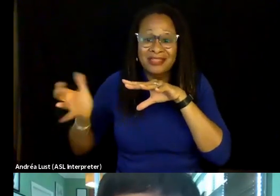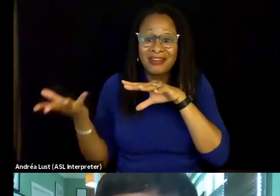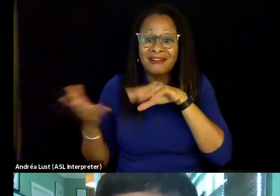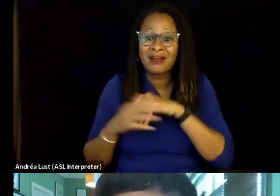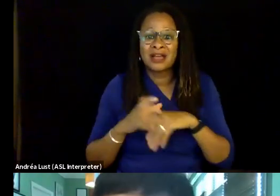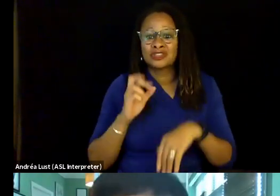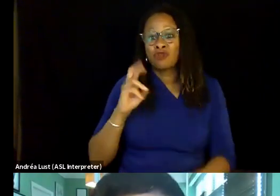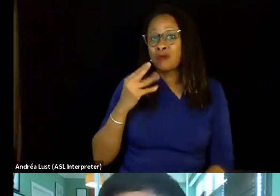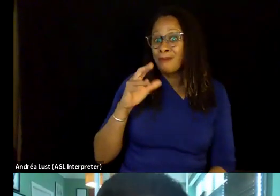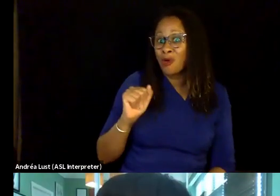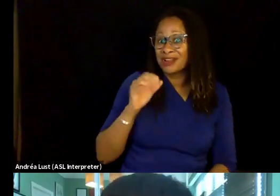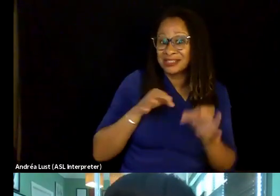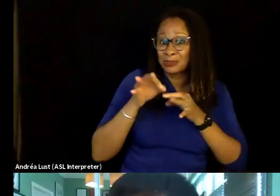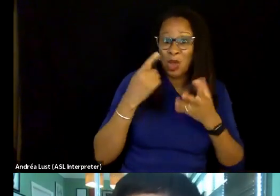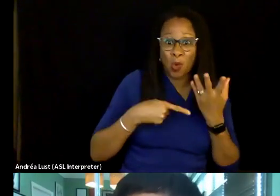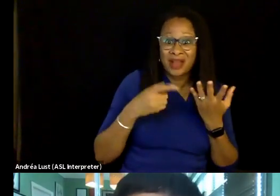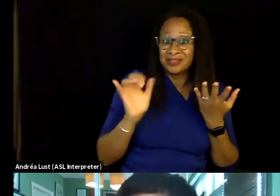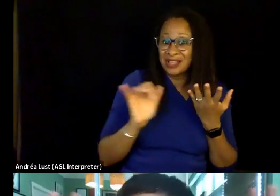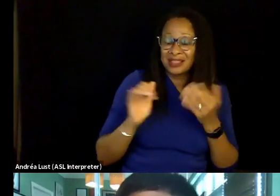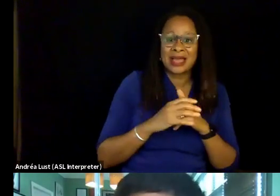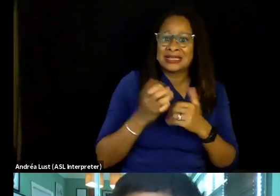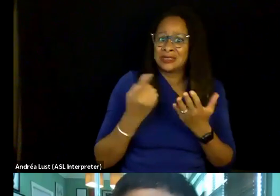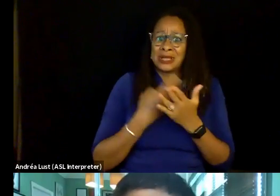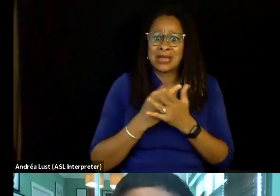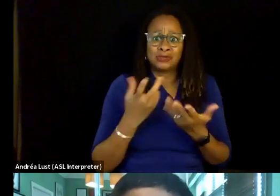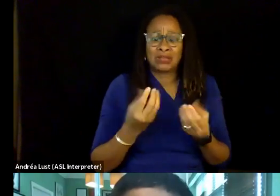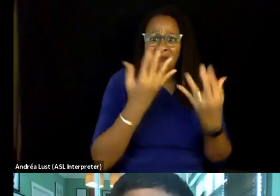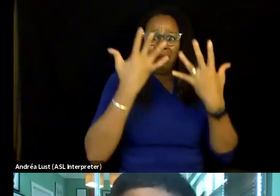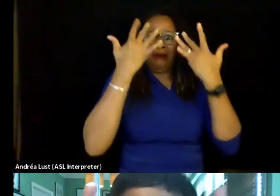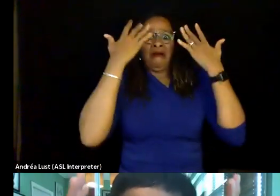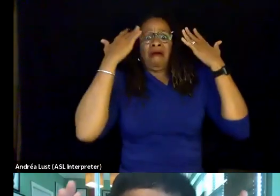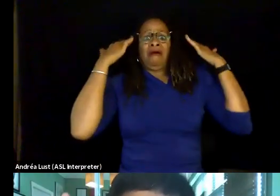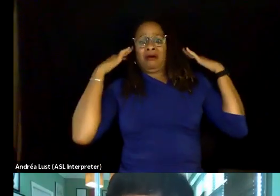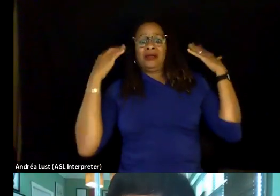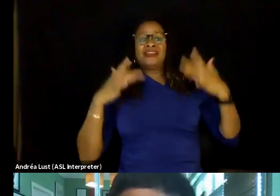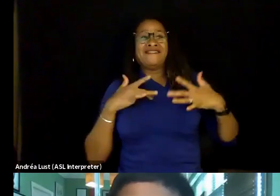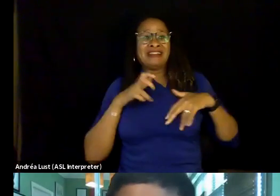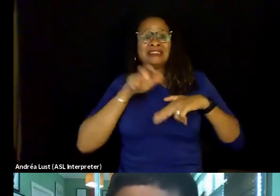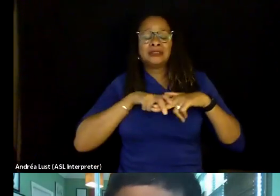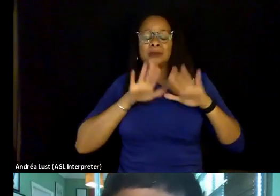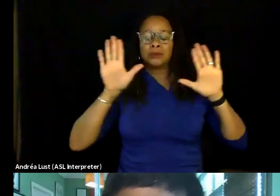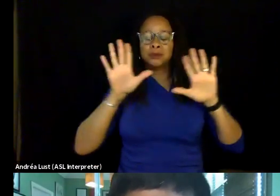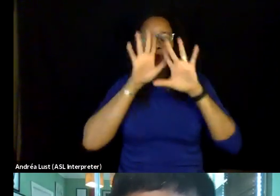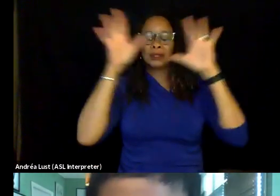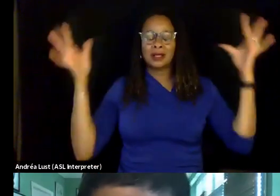tell you what that was like, because sometimes we just get deluged and you just sit there and you try to like center